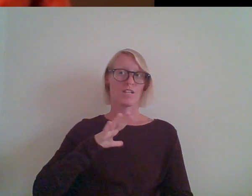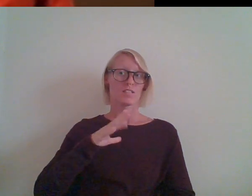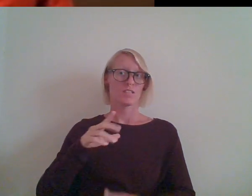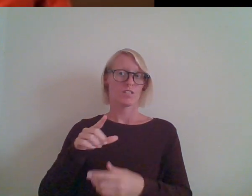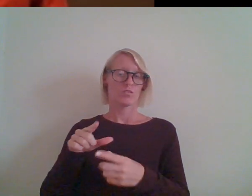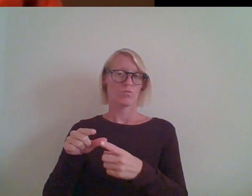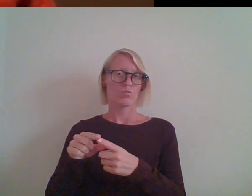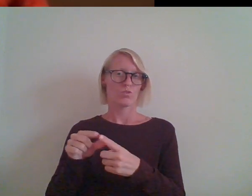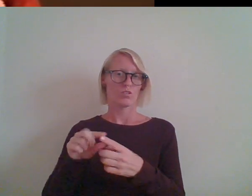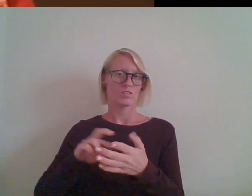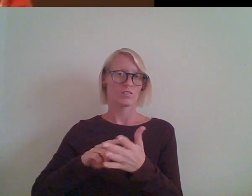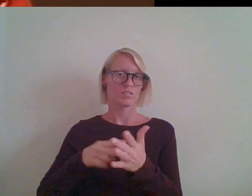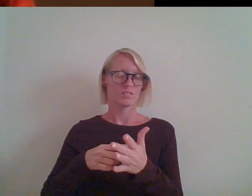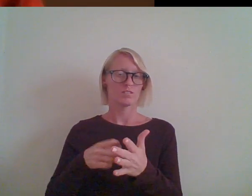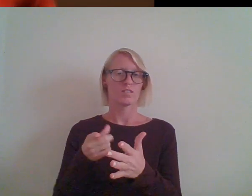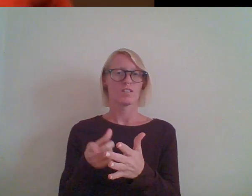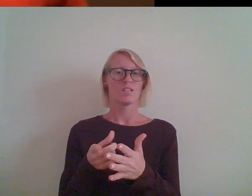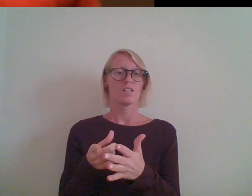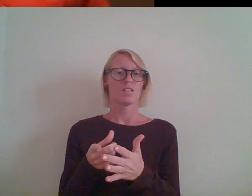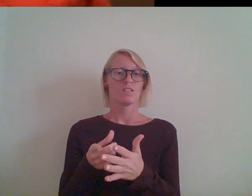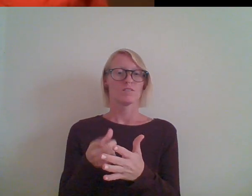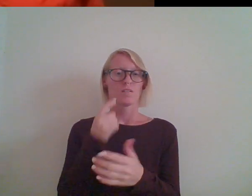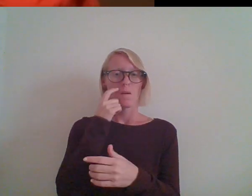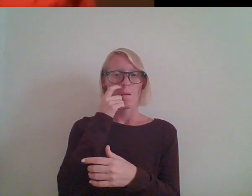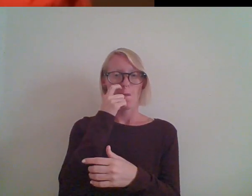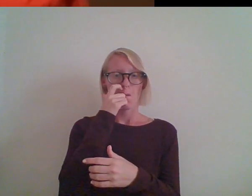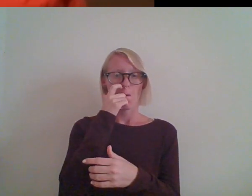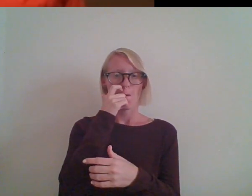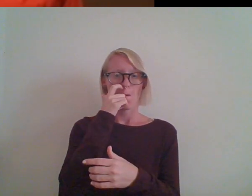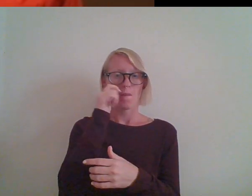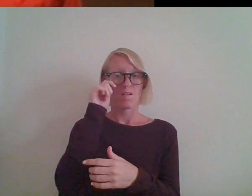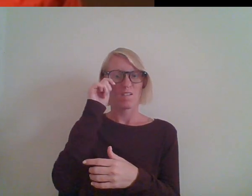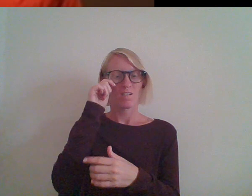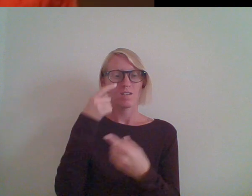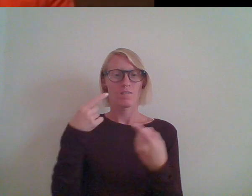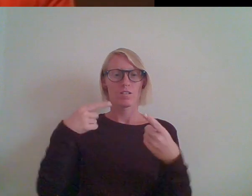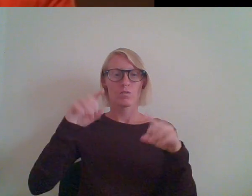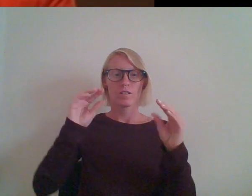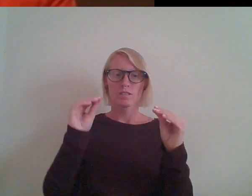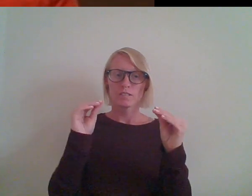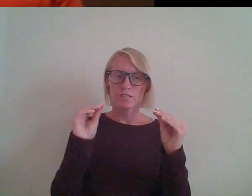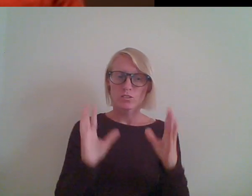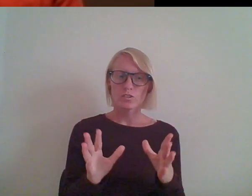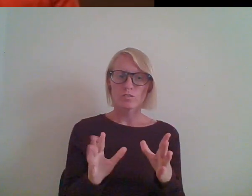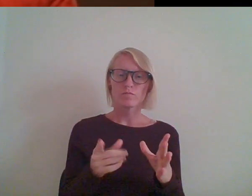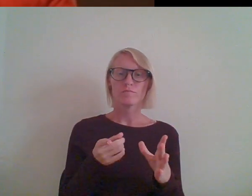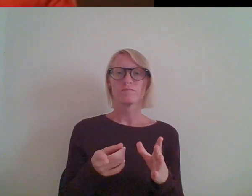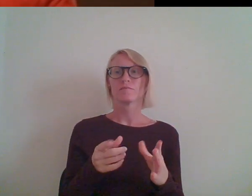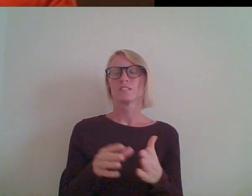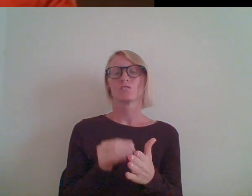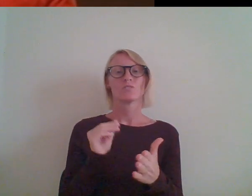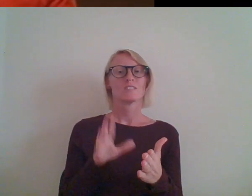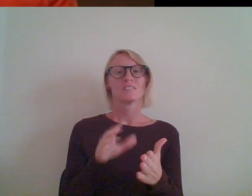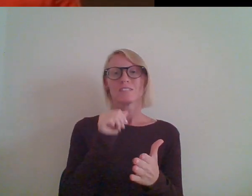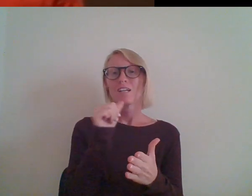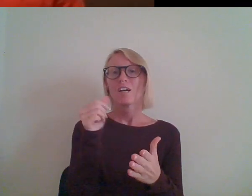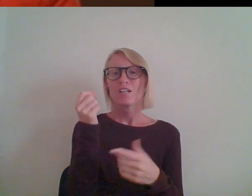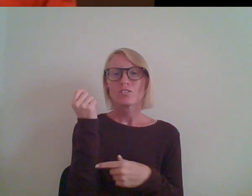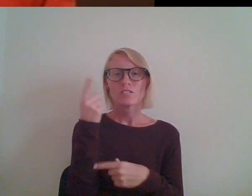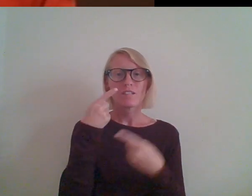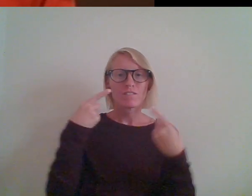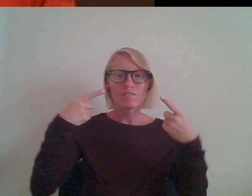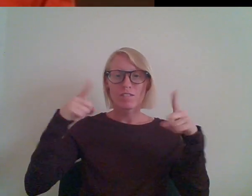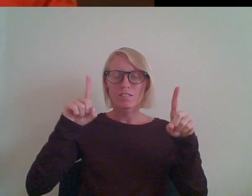seriously done to be, at least according to the people doing it, the most effective way of teaching. But students don't know the effective way of using